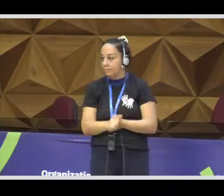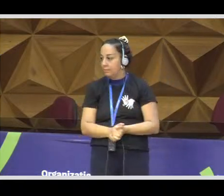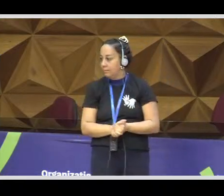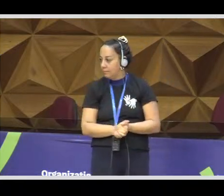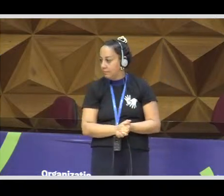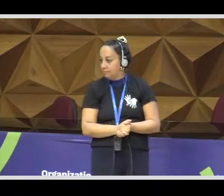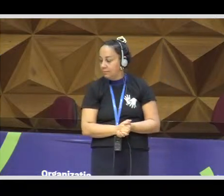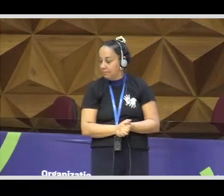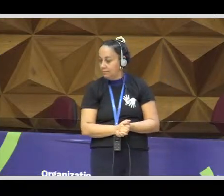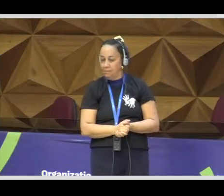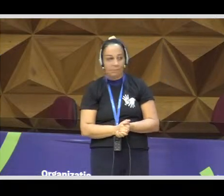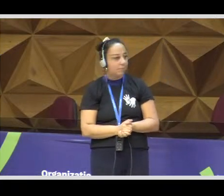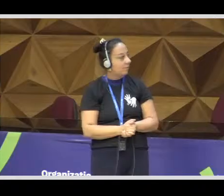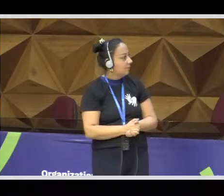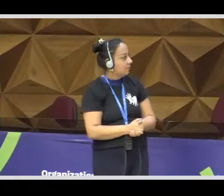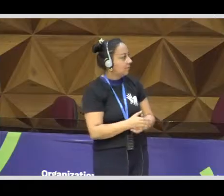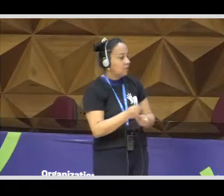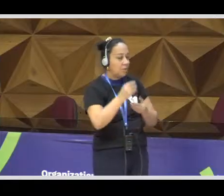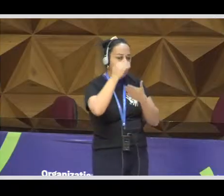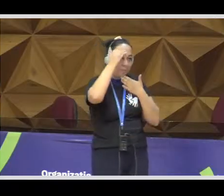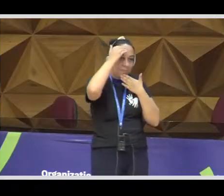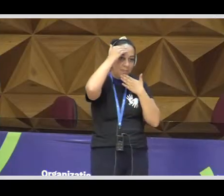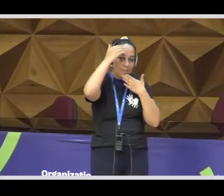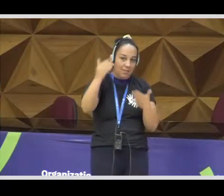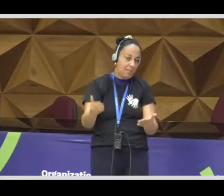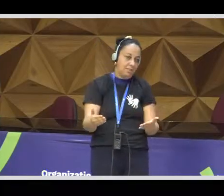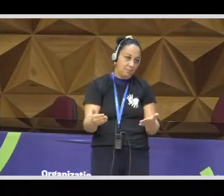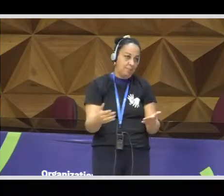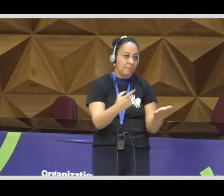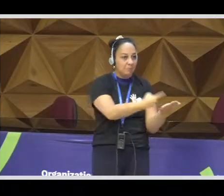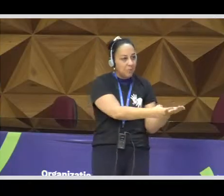Thanks for inviting me to talk about some of the work.